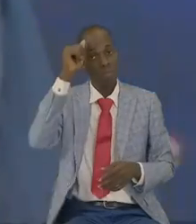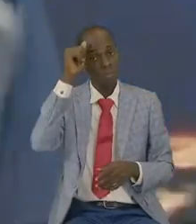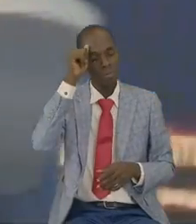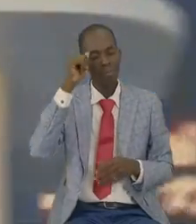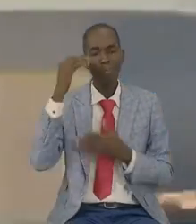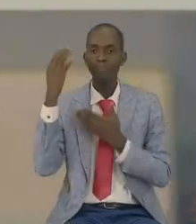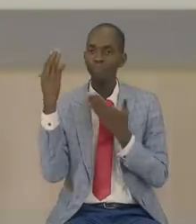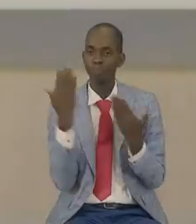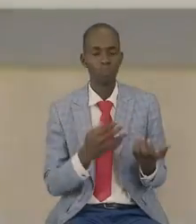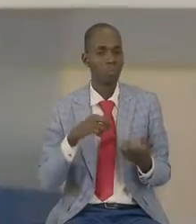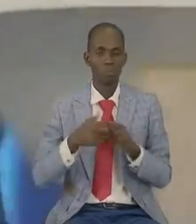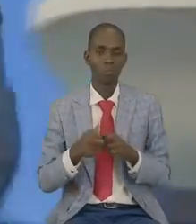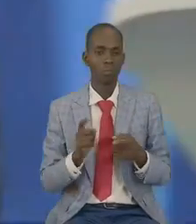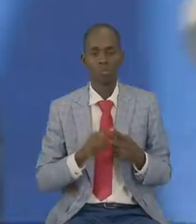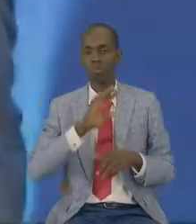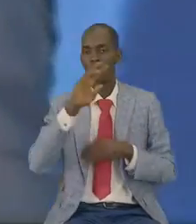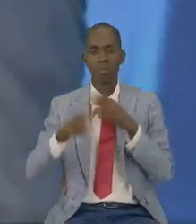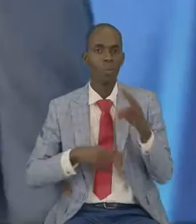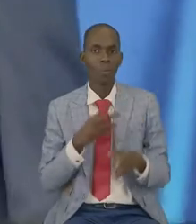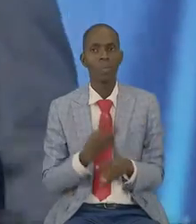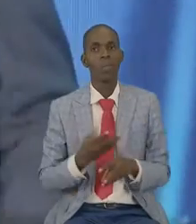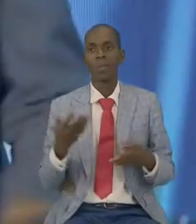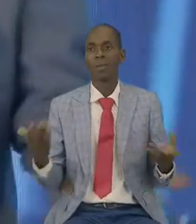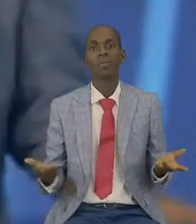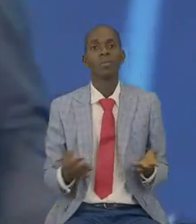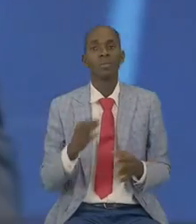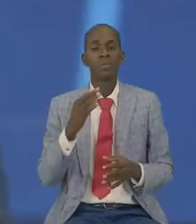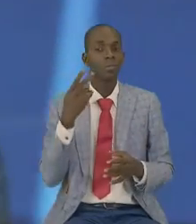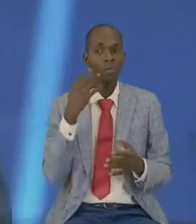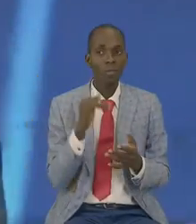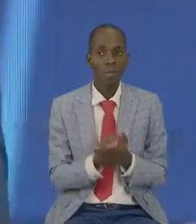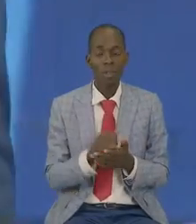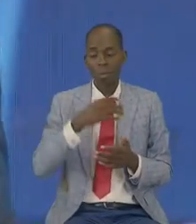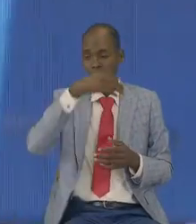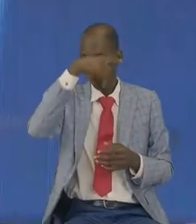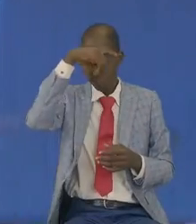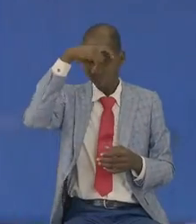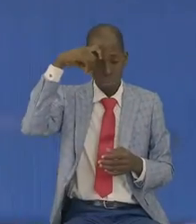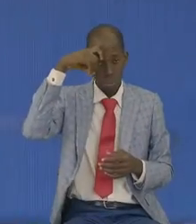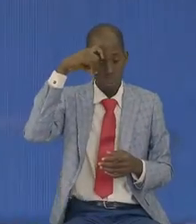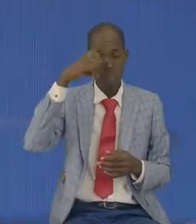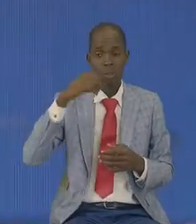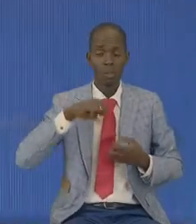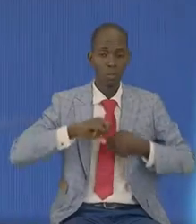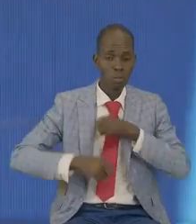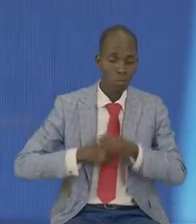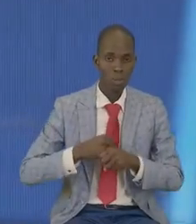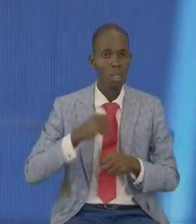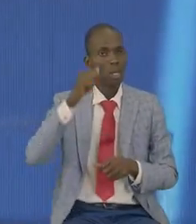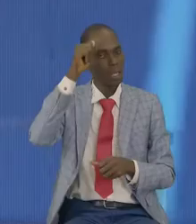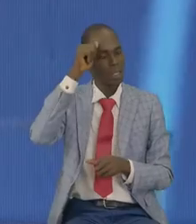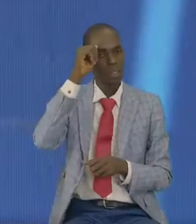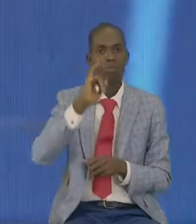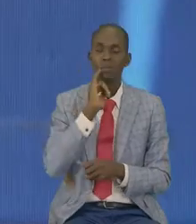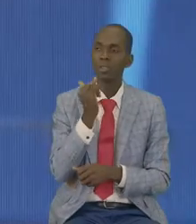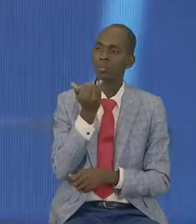Adam caused a problem. If they suffer, if they sweat anything that happens, Adam is gone.